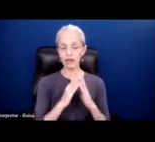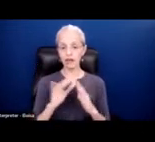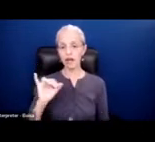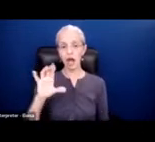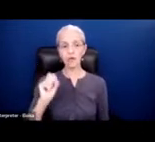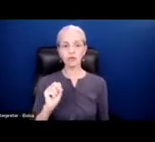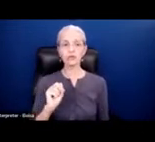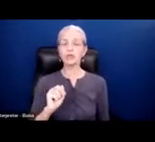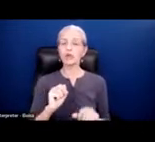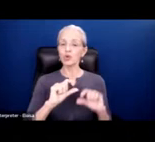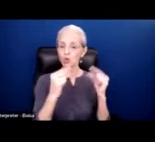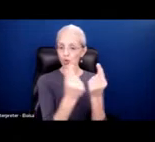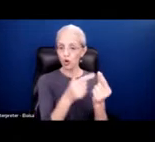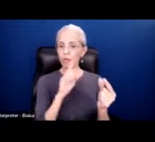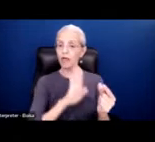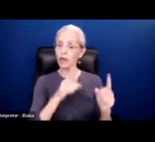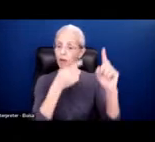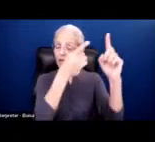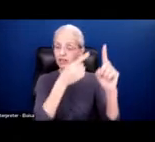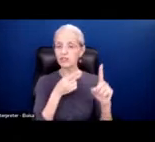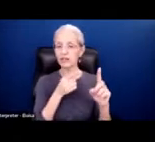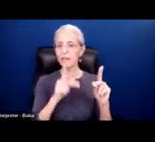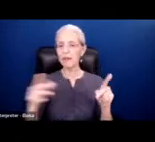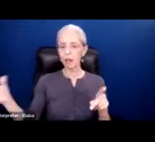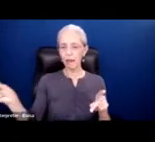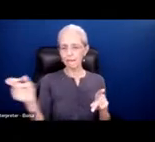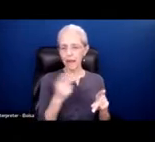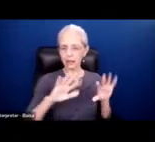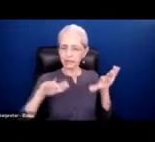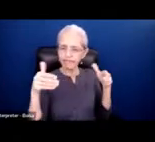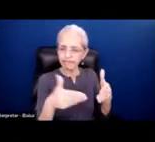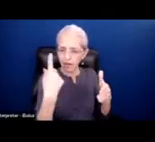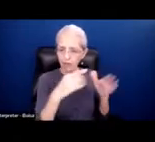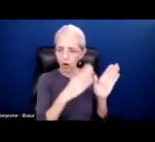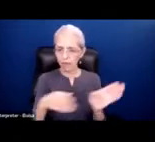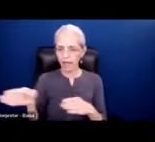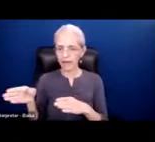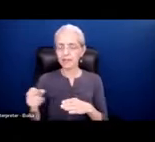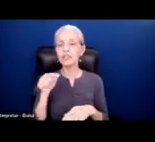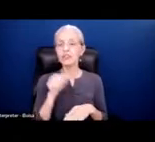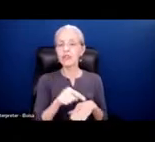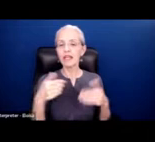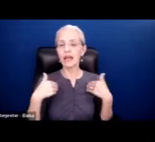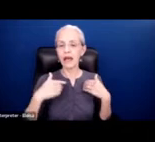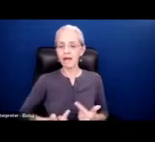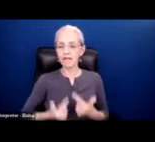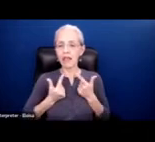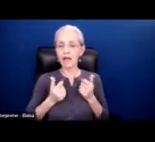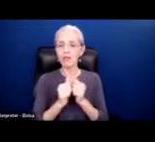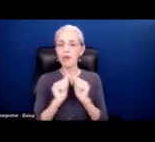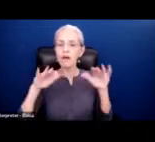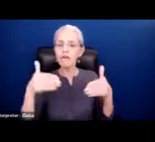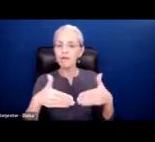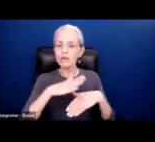2017, and that group has the mission of bringing people back to the center of planning so that they can create lives where the focus is on their hopes